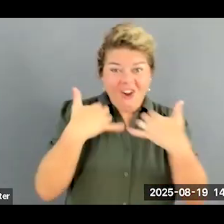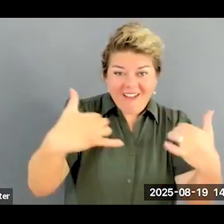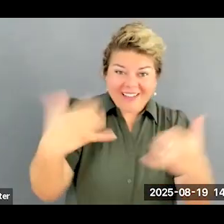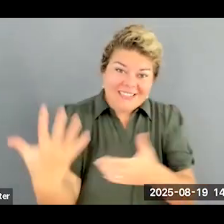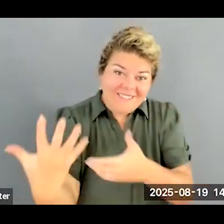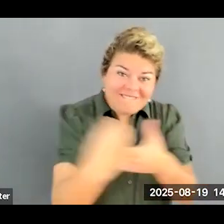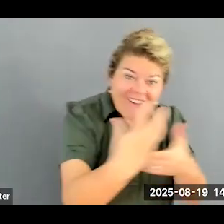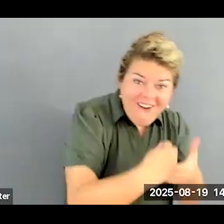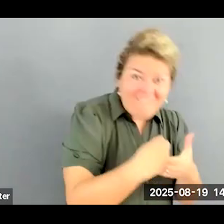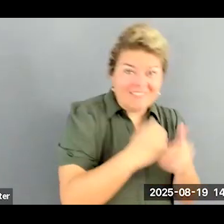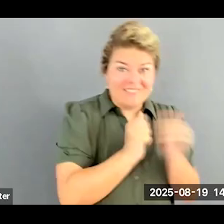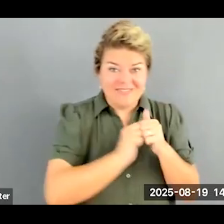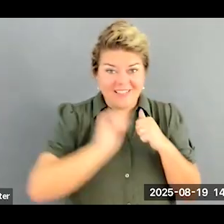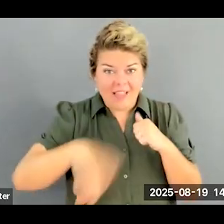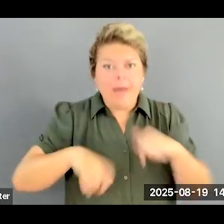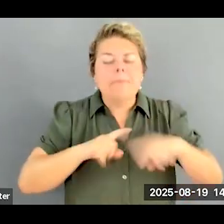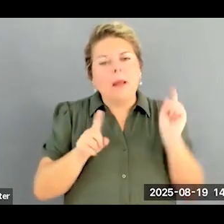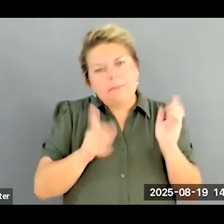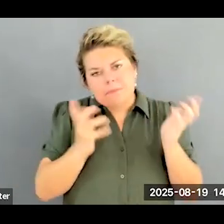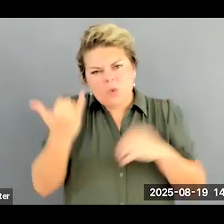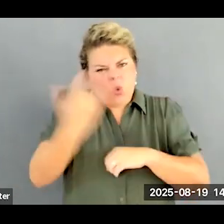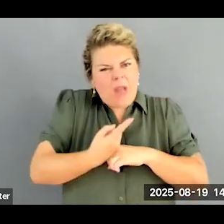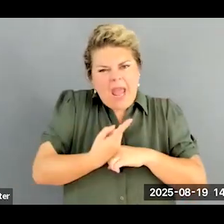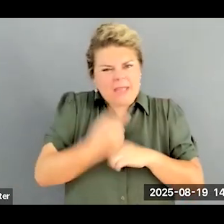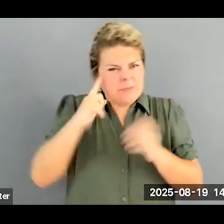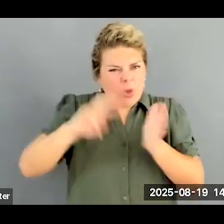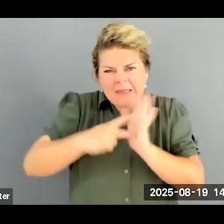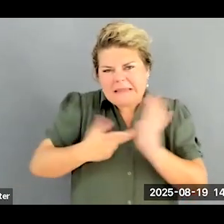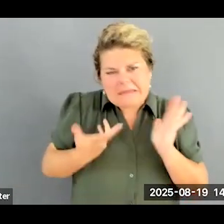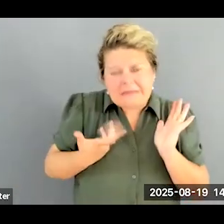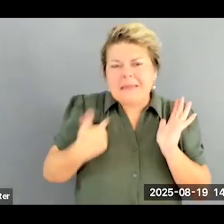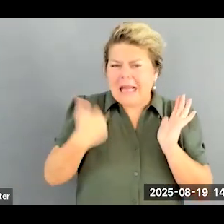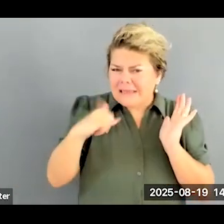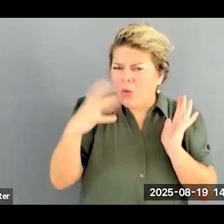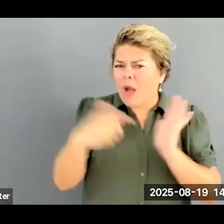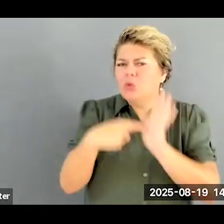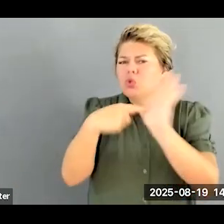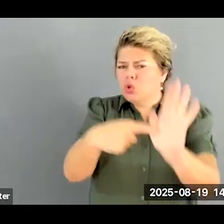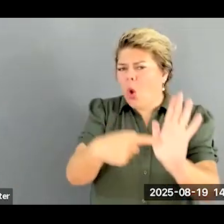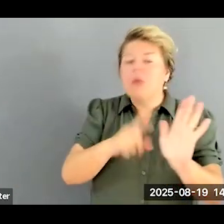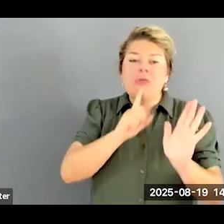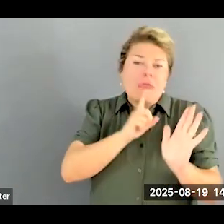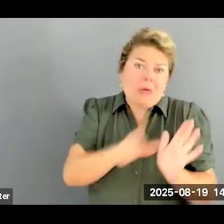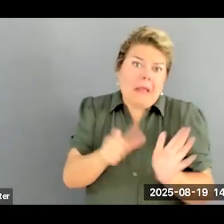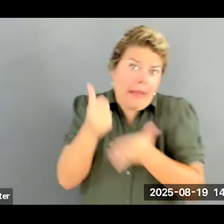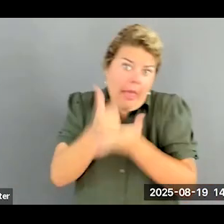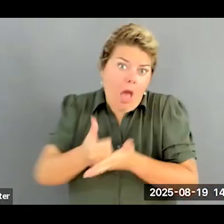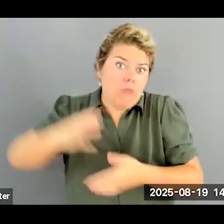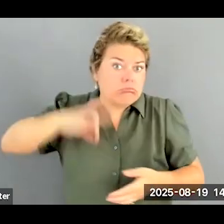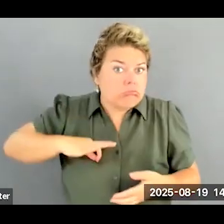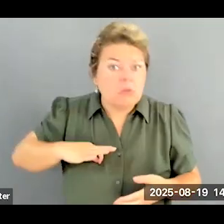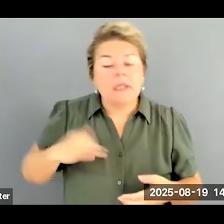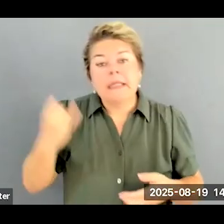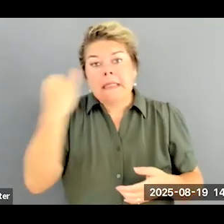and participate. But for today's purpose, I still want to go through these examples as they're really helpful, especially if